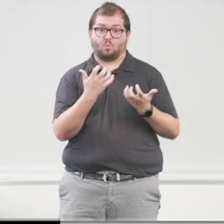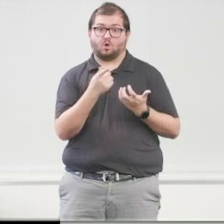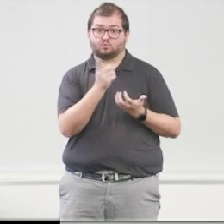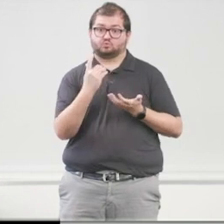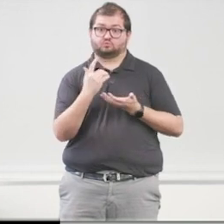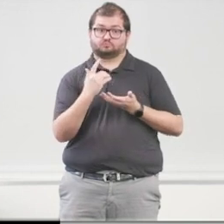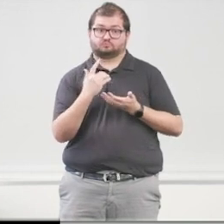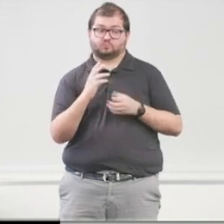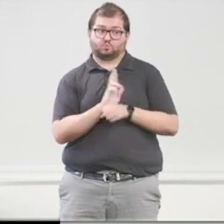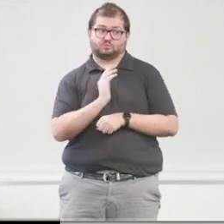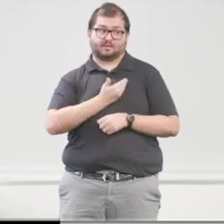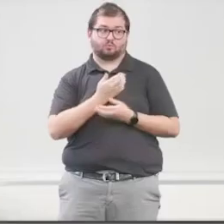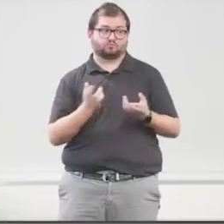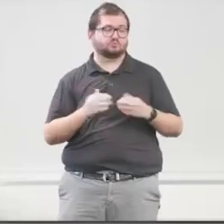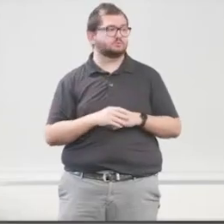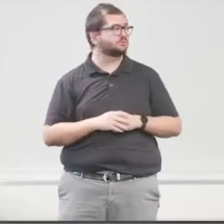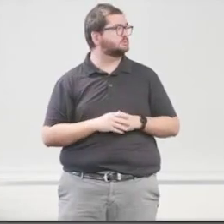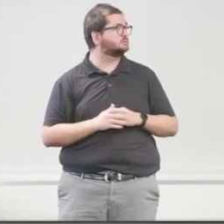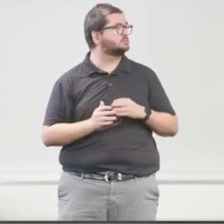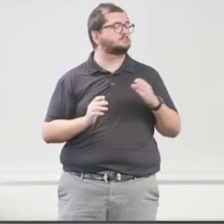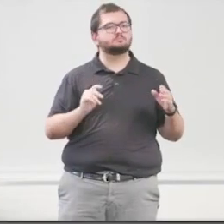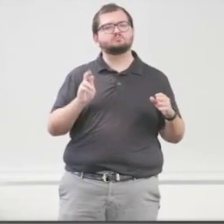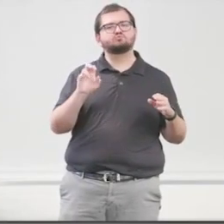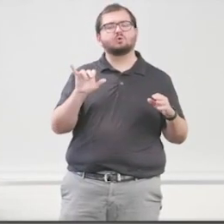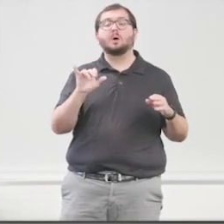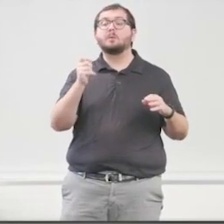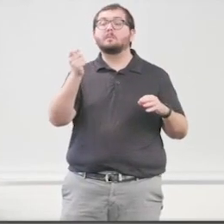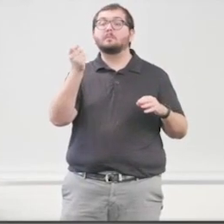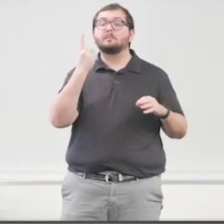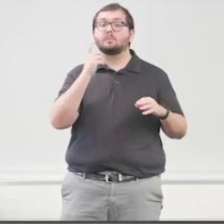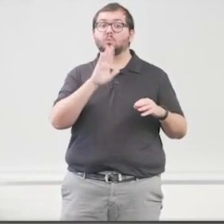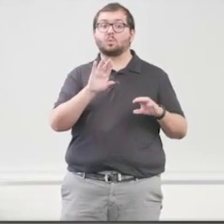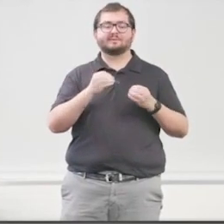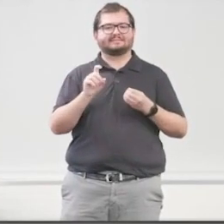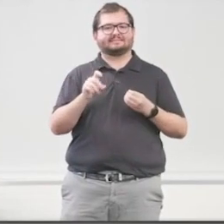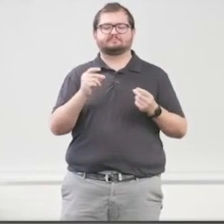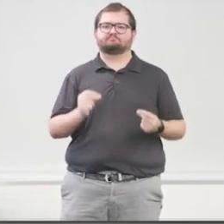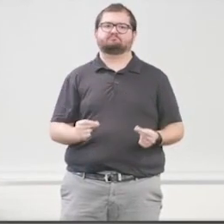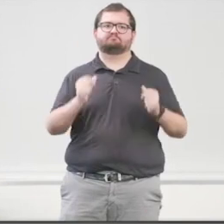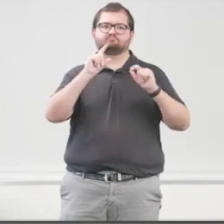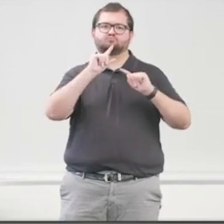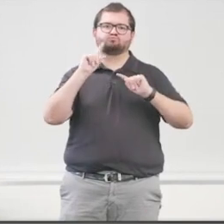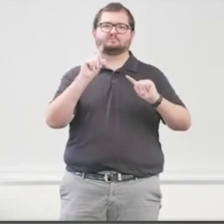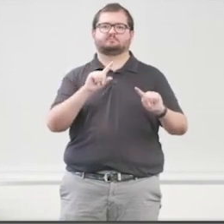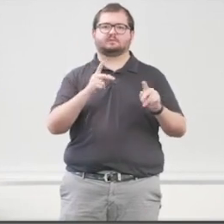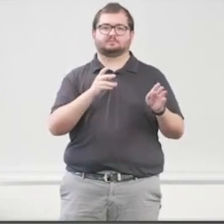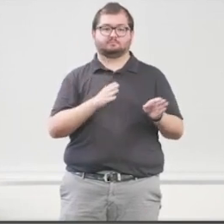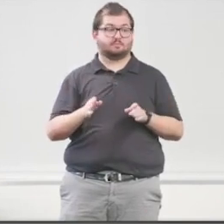Troy, clearly, within an organization, you need to have an incident response plan. Does anyone know if they've got an